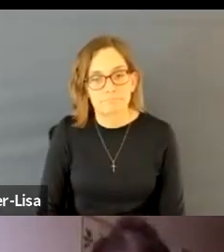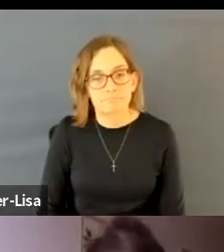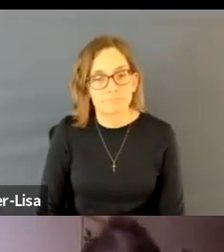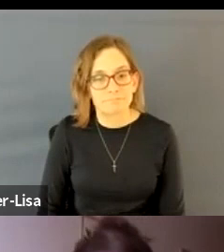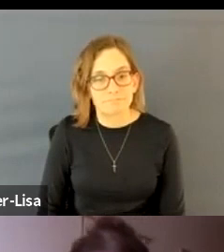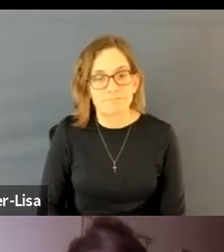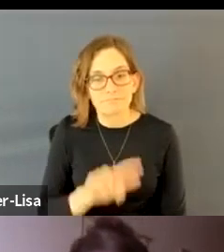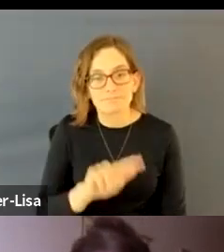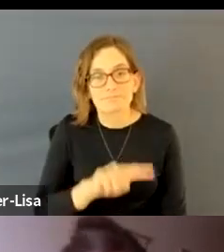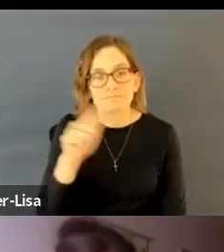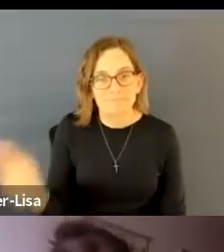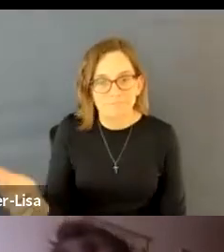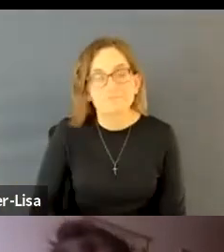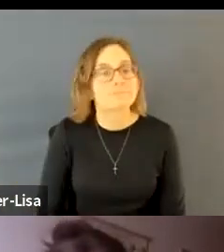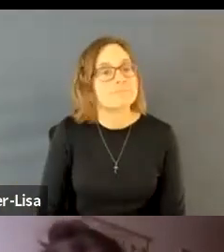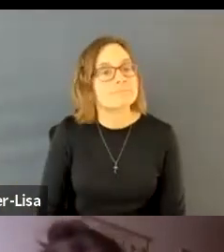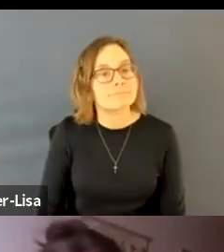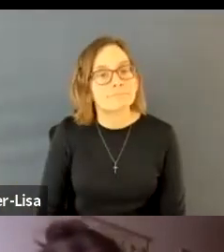I'm gonna pass it to Z.